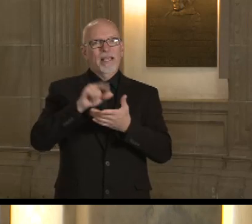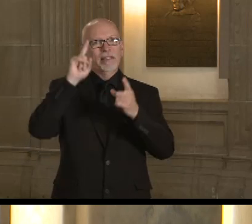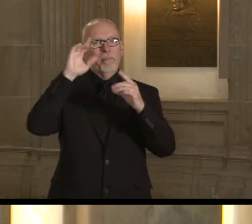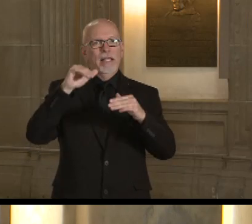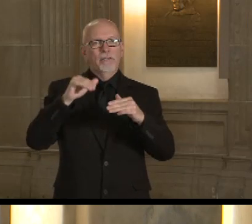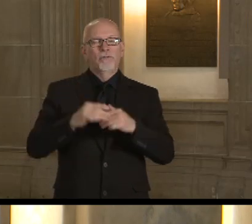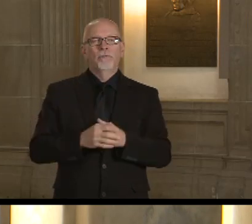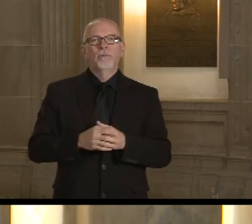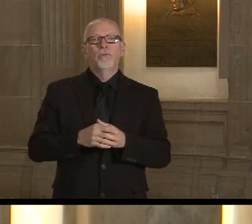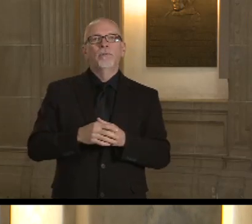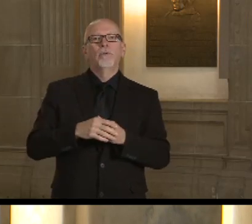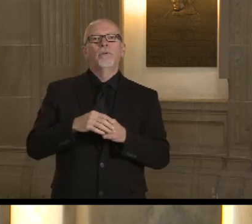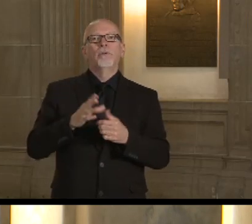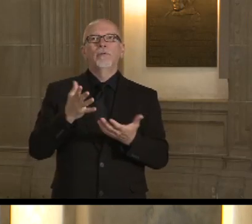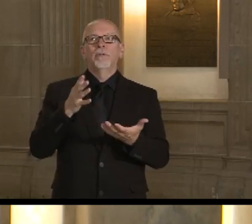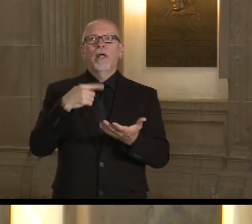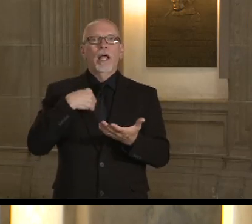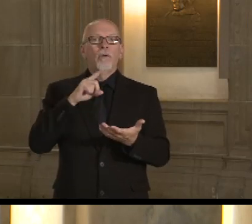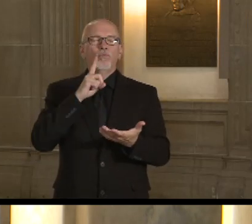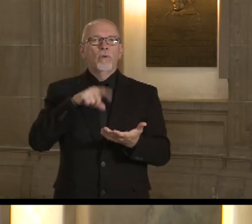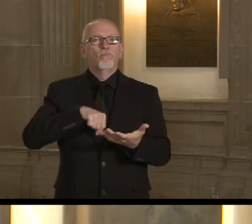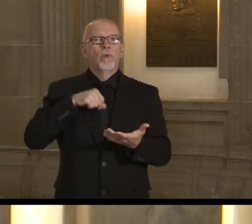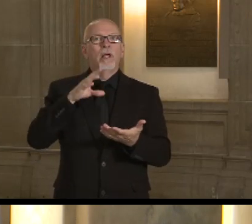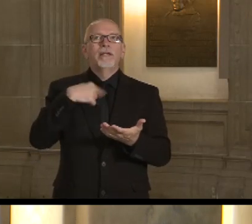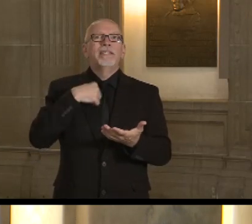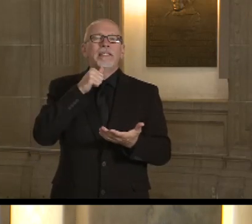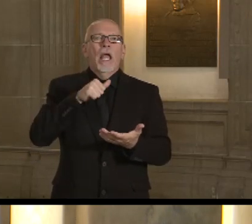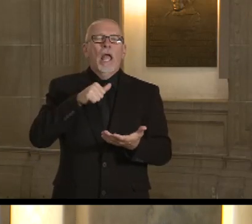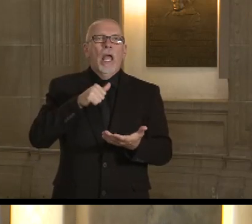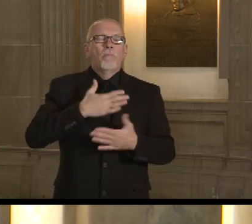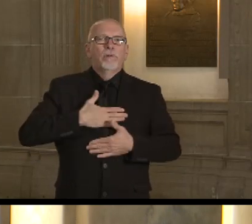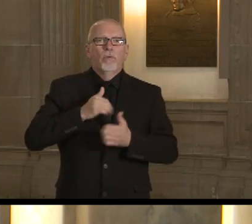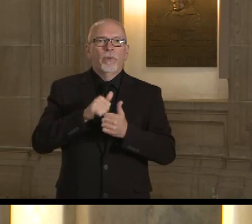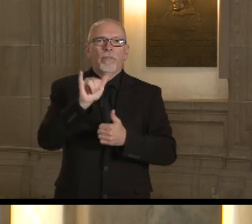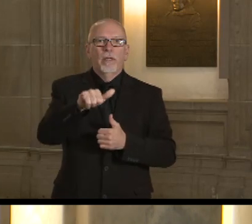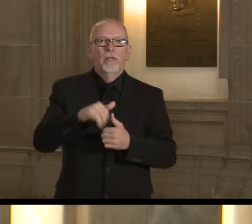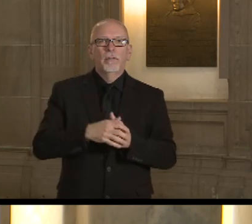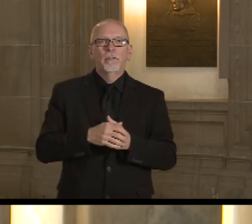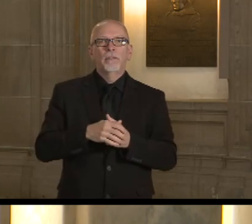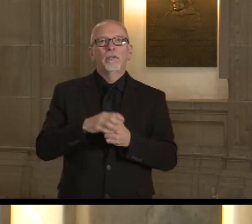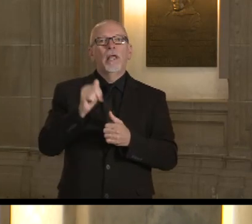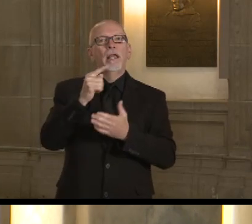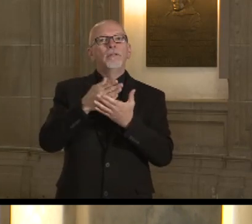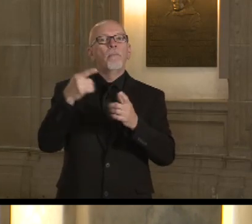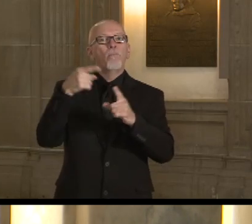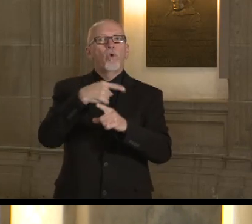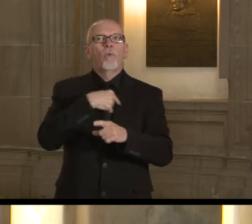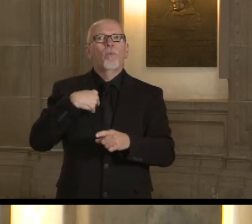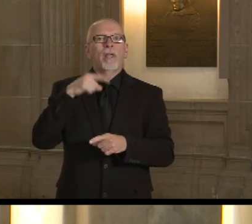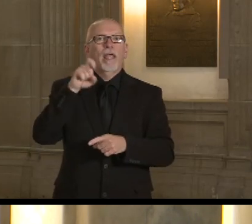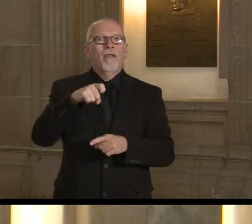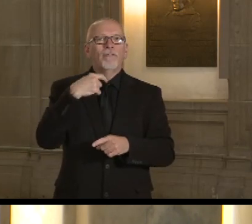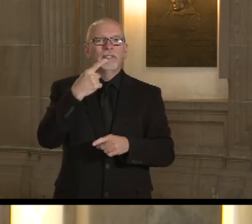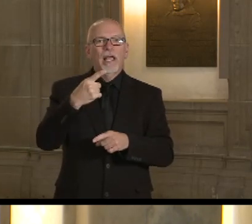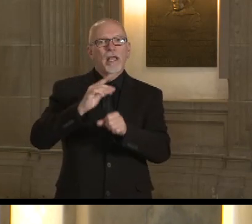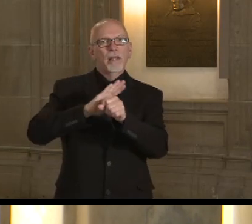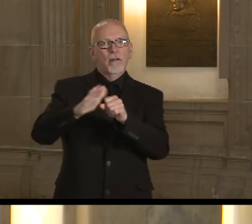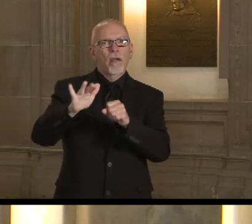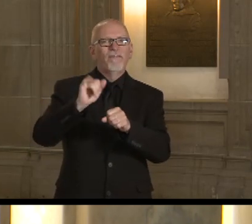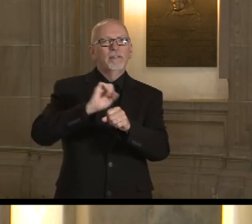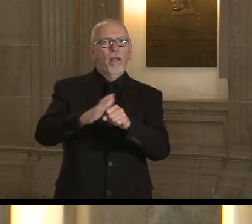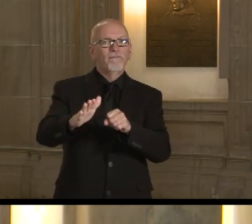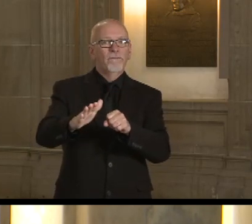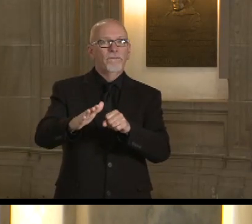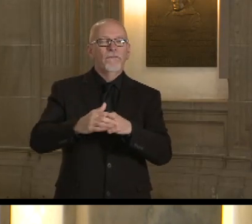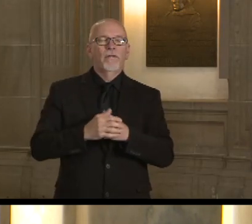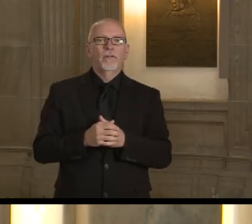expectation. We take no pleasure in that. No pleasure in that. But there comes a certain point in time we have to say enough is